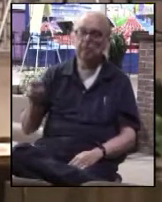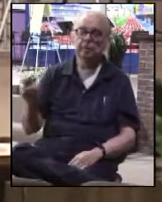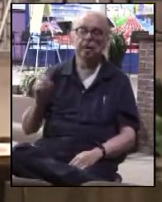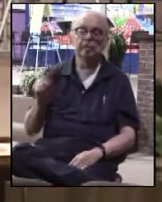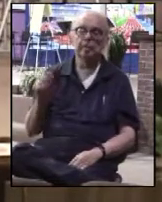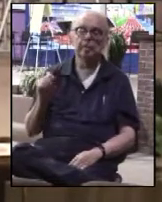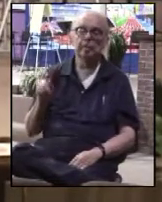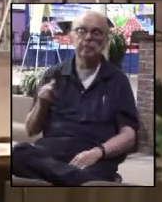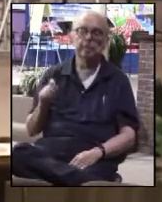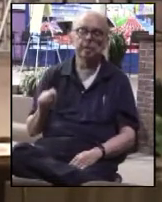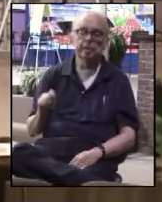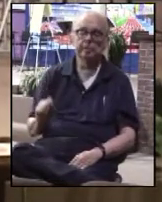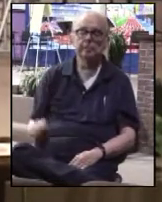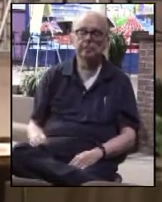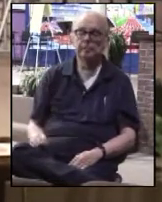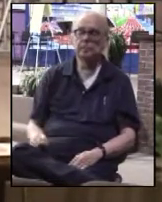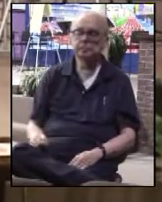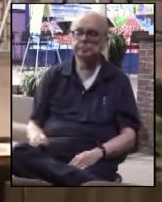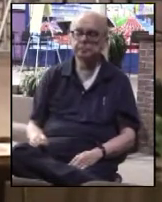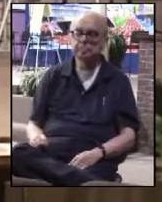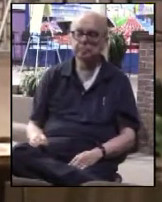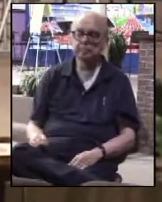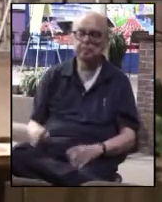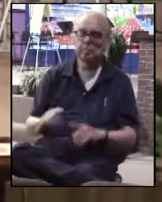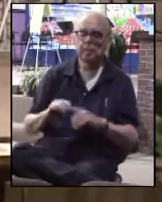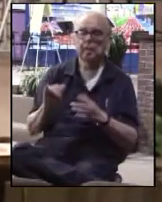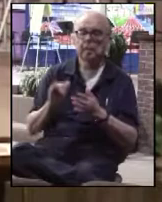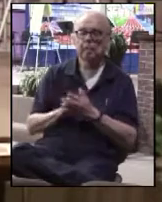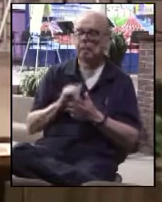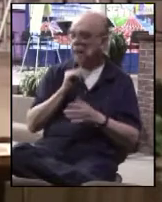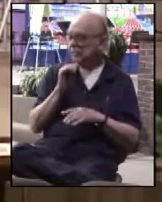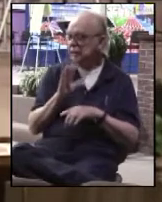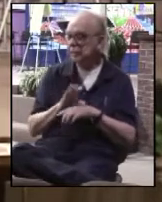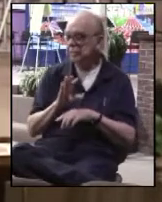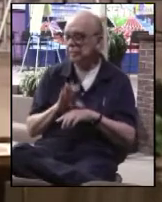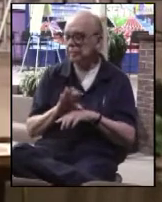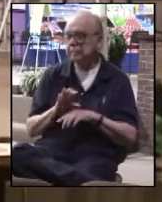that's not church